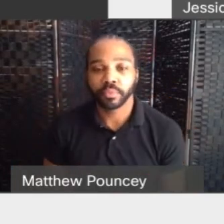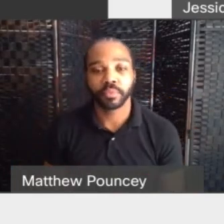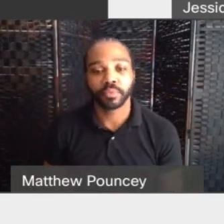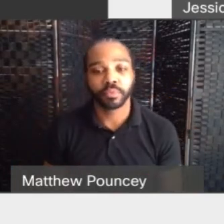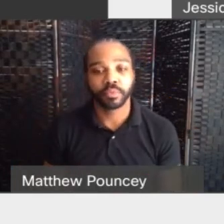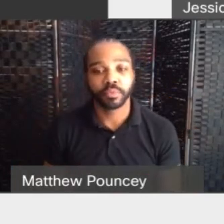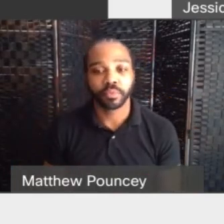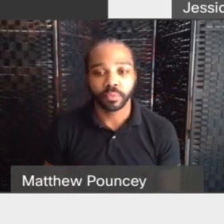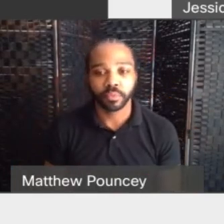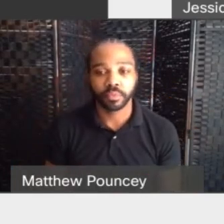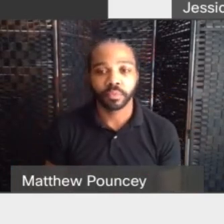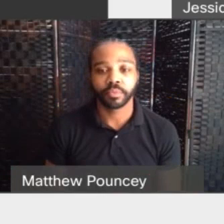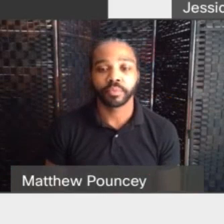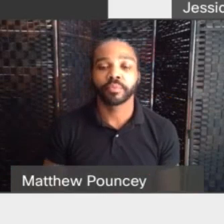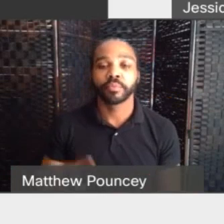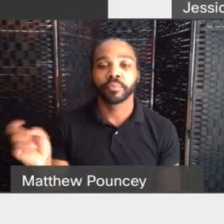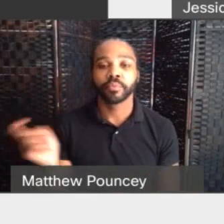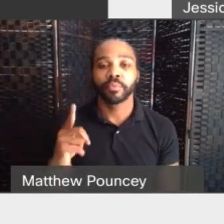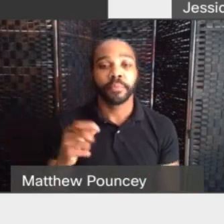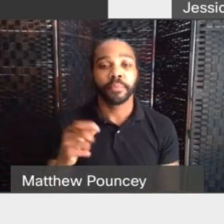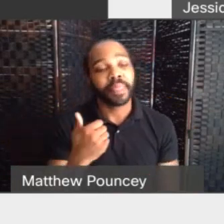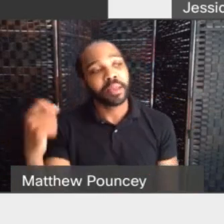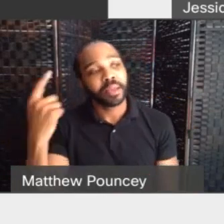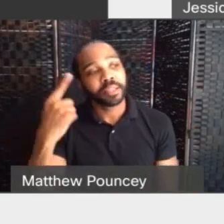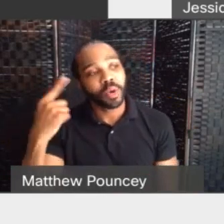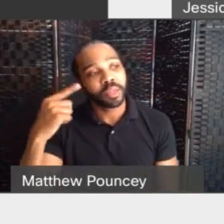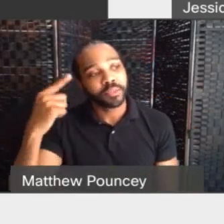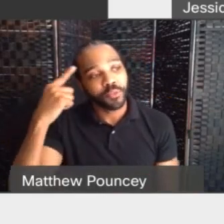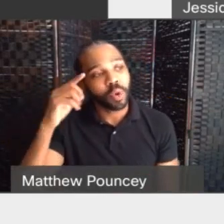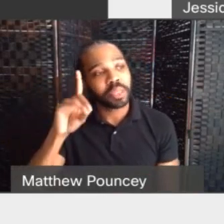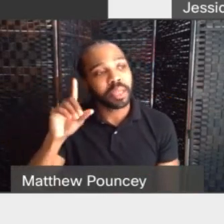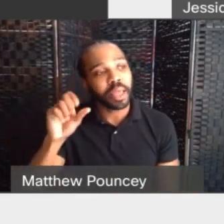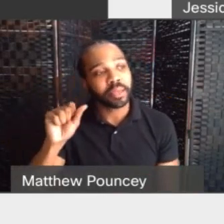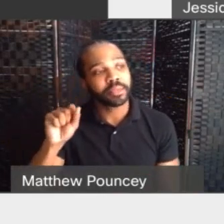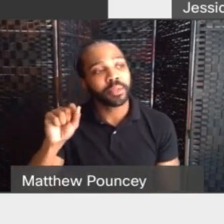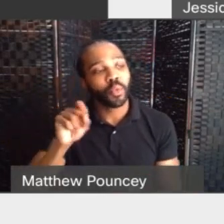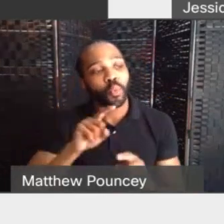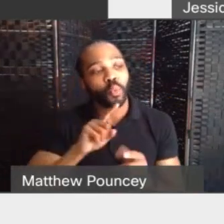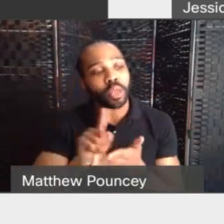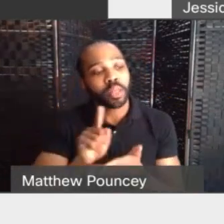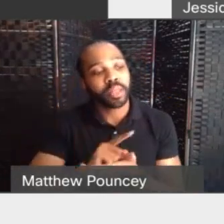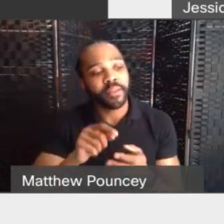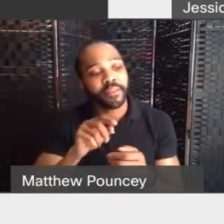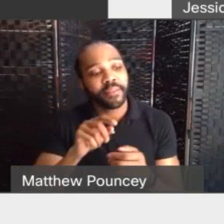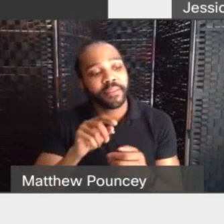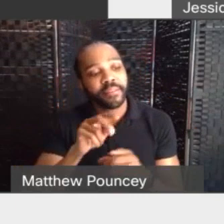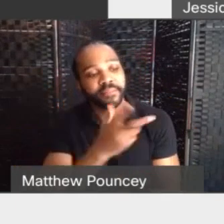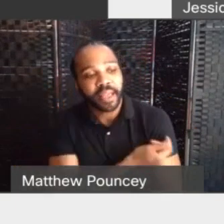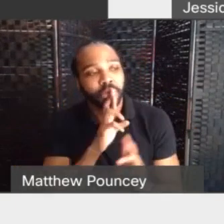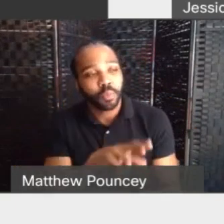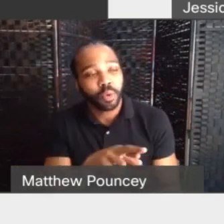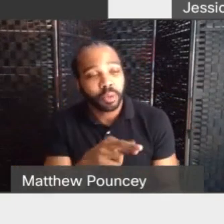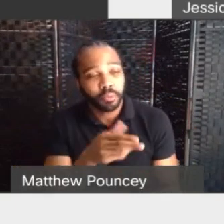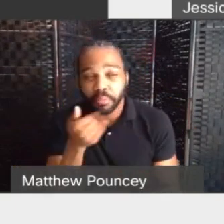Is there any consideration for the DDS weekly vaccination report from providers to be biweekly? There's a lot of